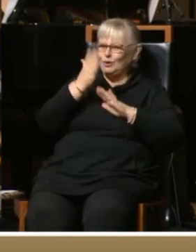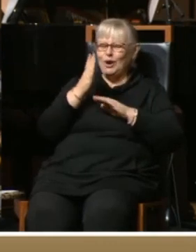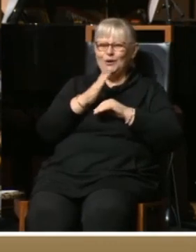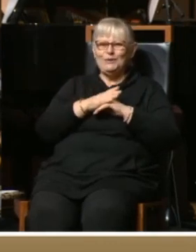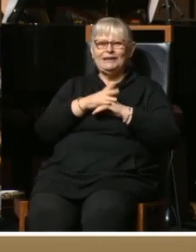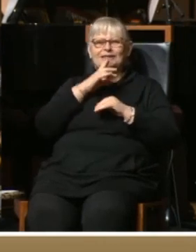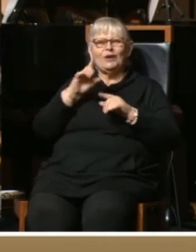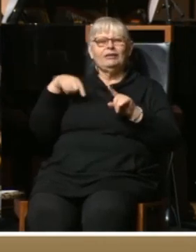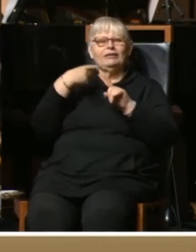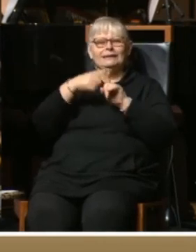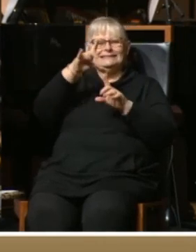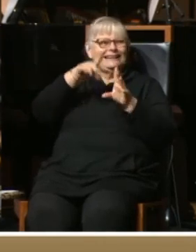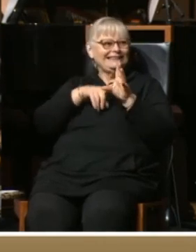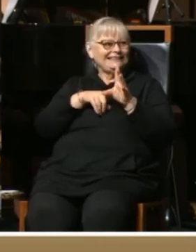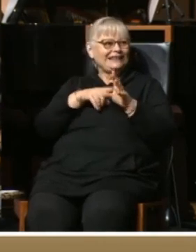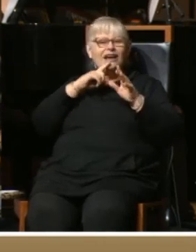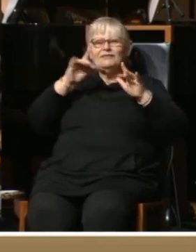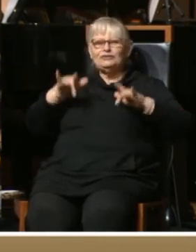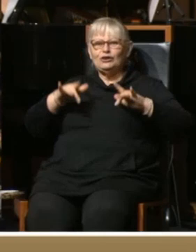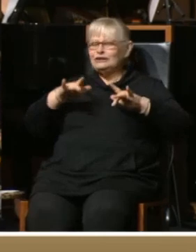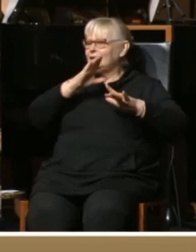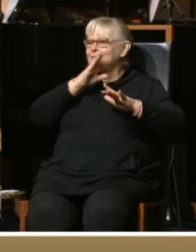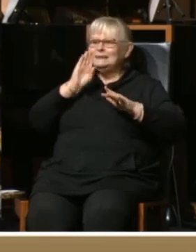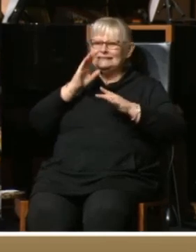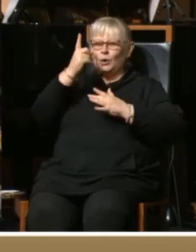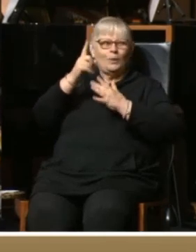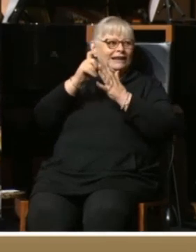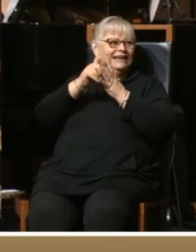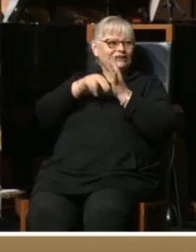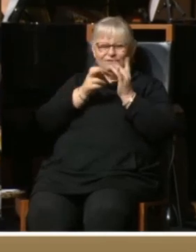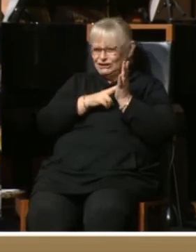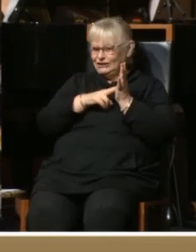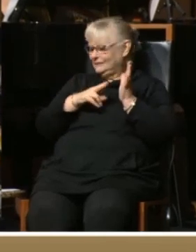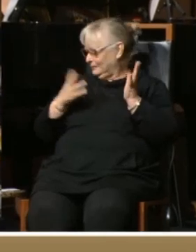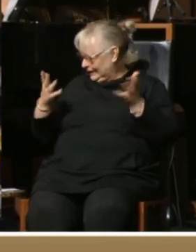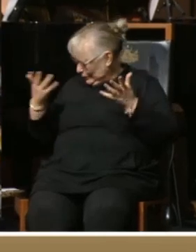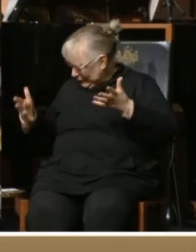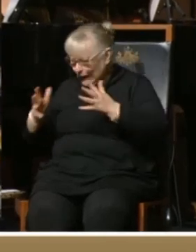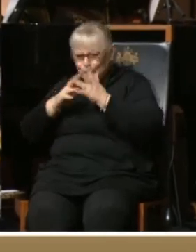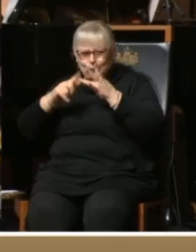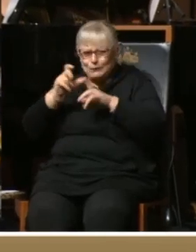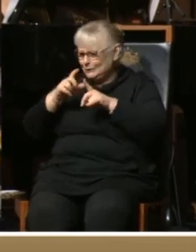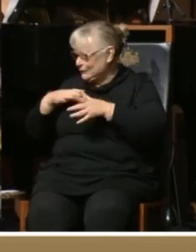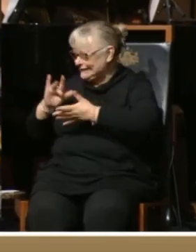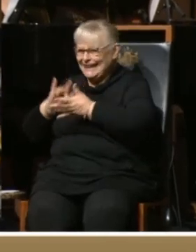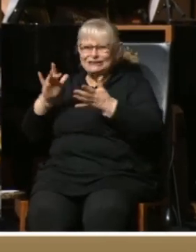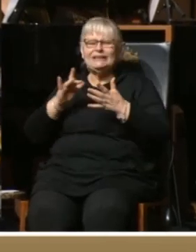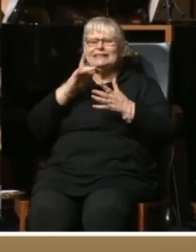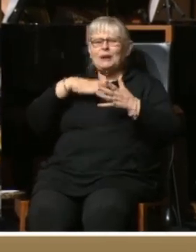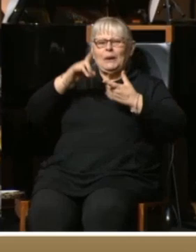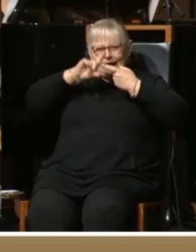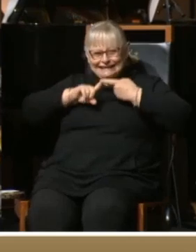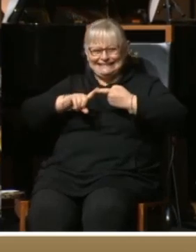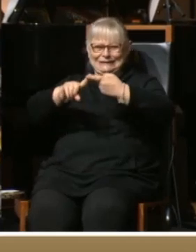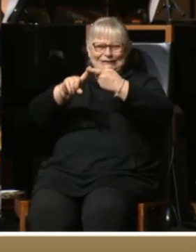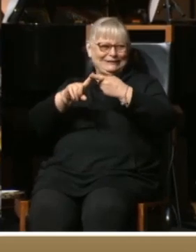the 10 years that I've been here, I've not yet missed a division. Is there some wood I can touch? So I hope I can continue that tradition,